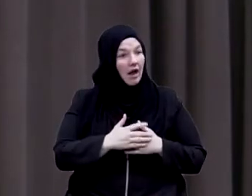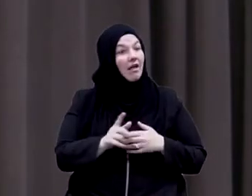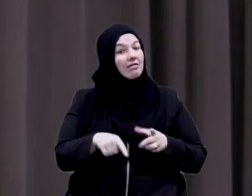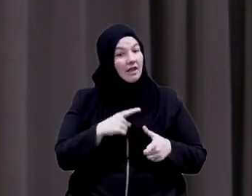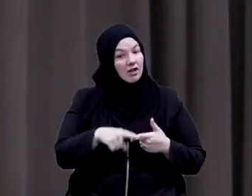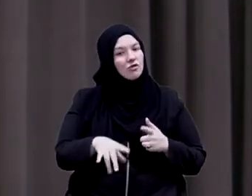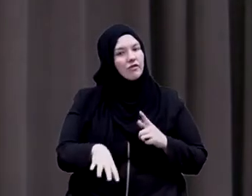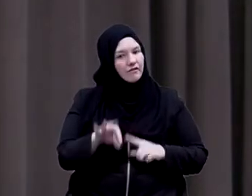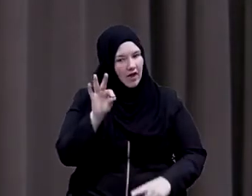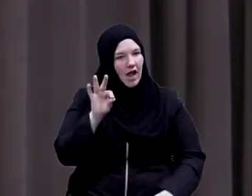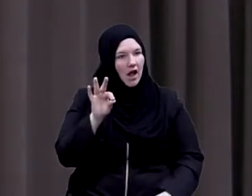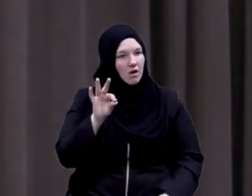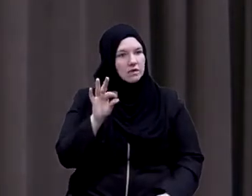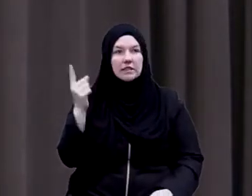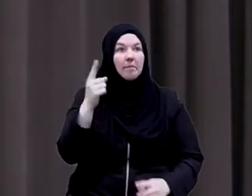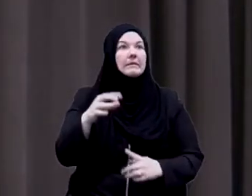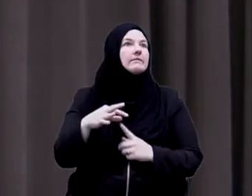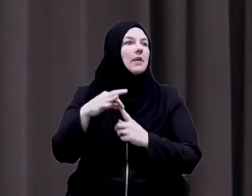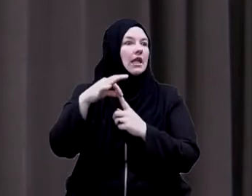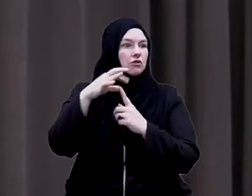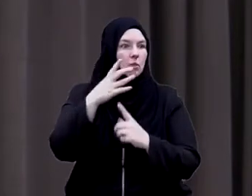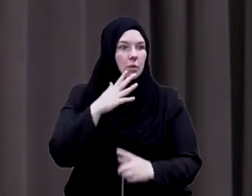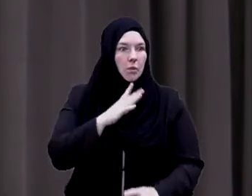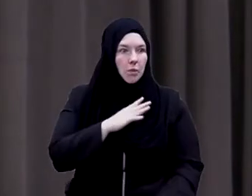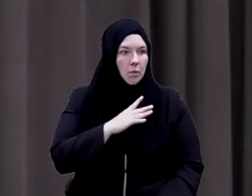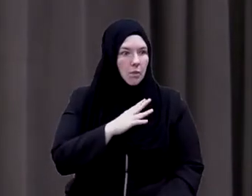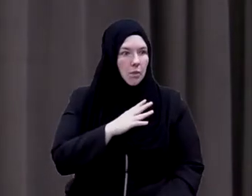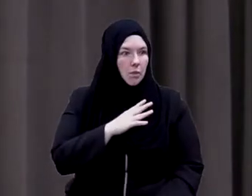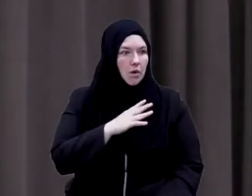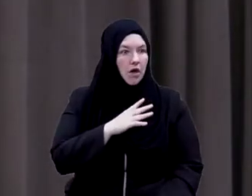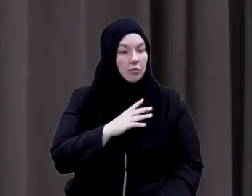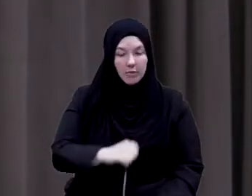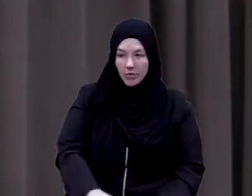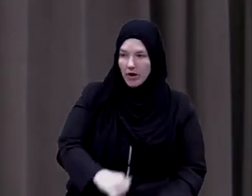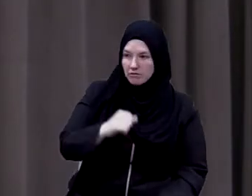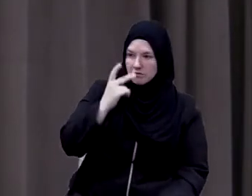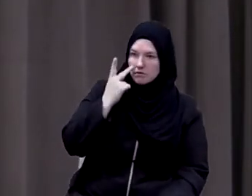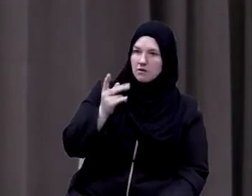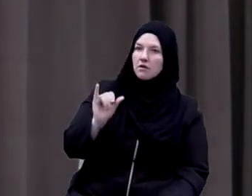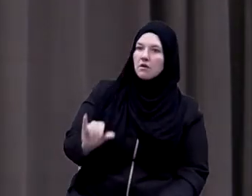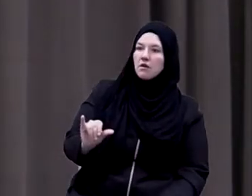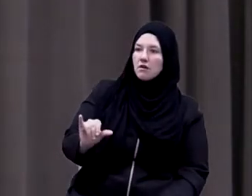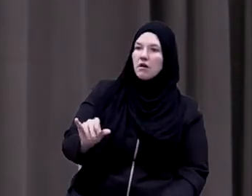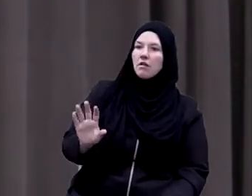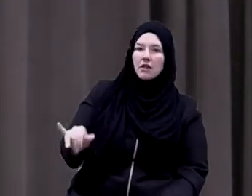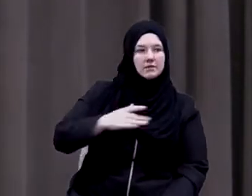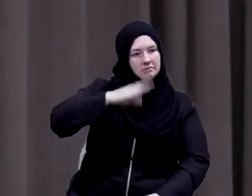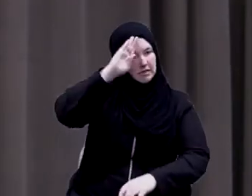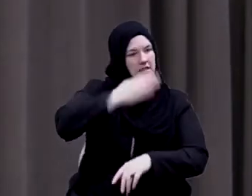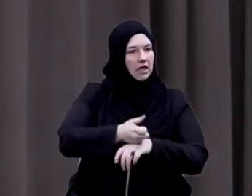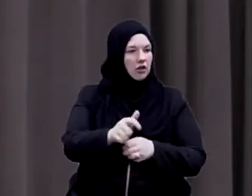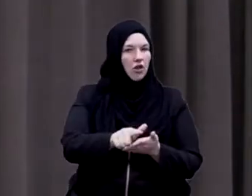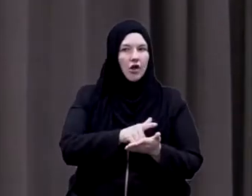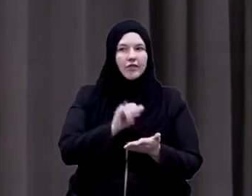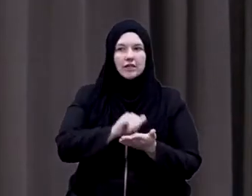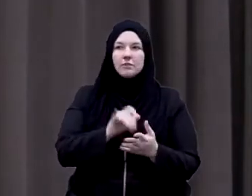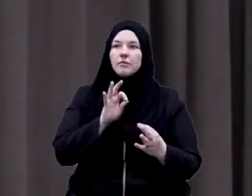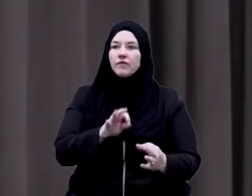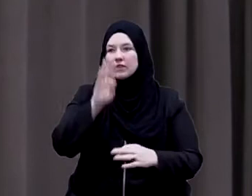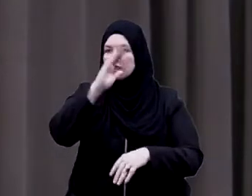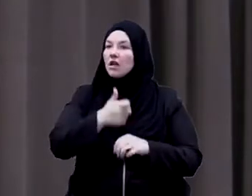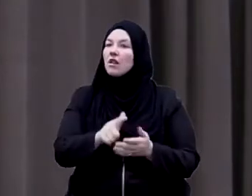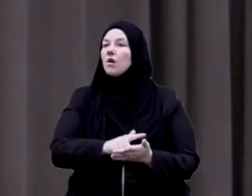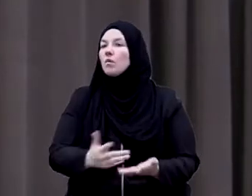have found a treasure that you will be proud to say, that's my son-in-law, that's my prospect